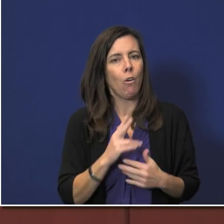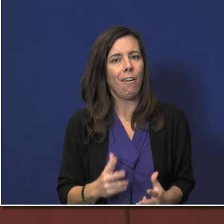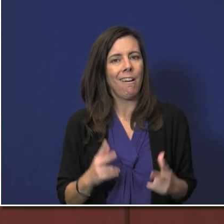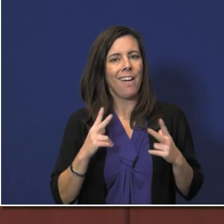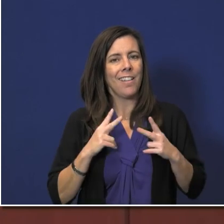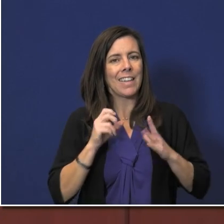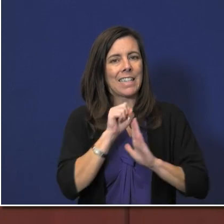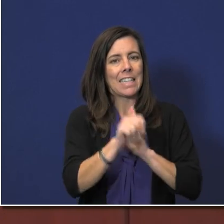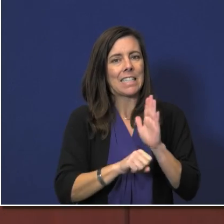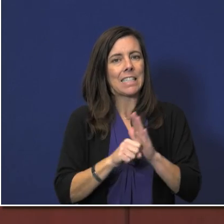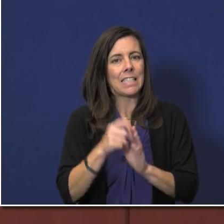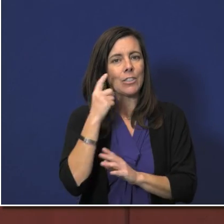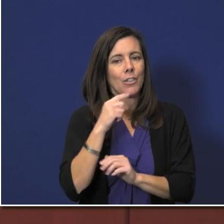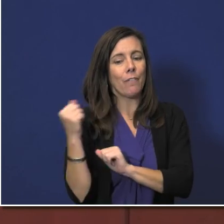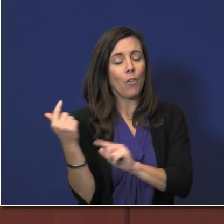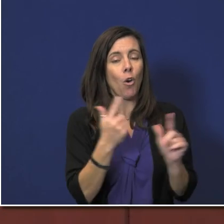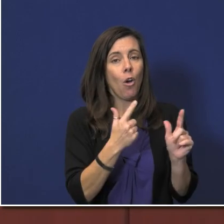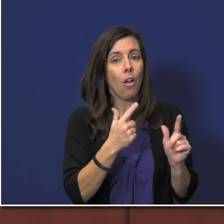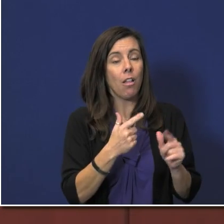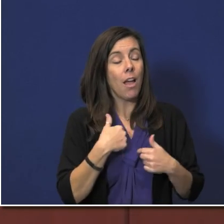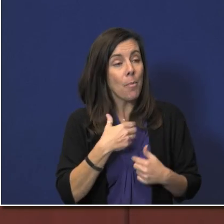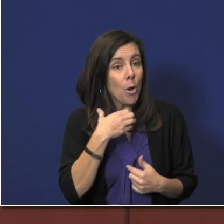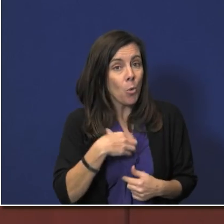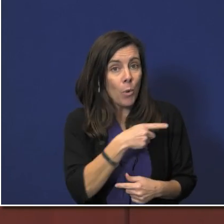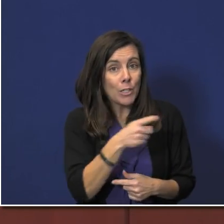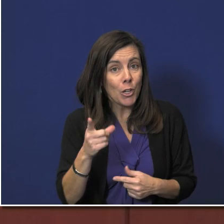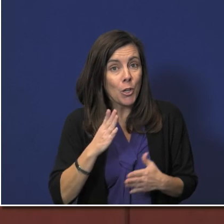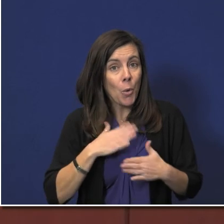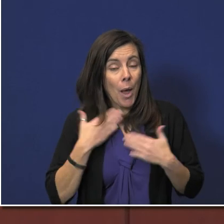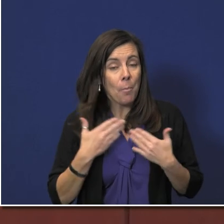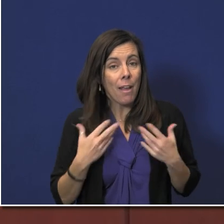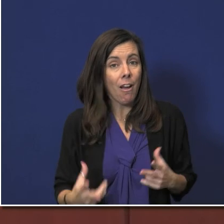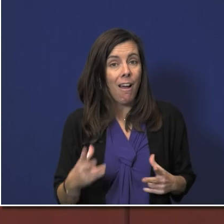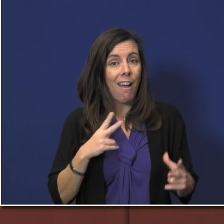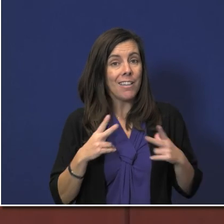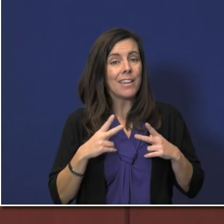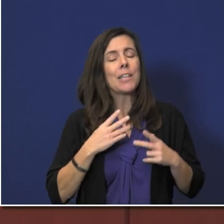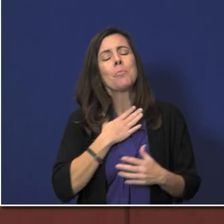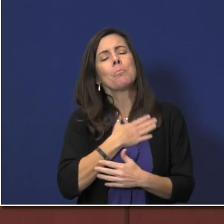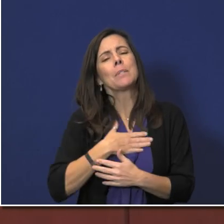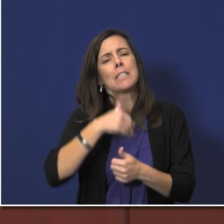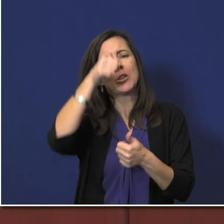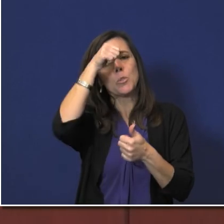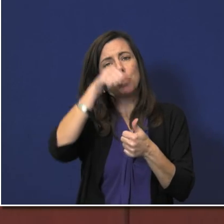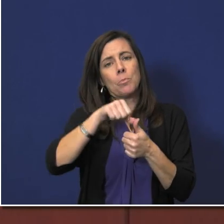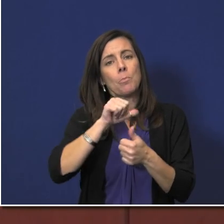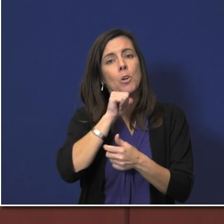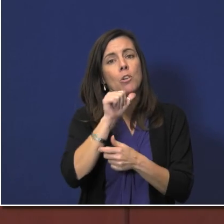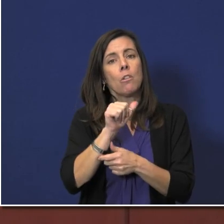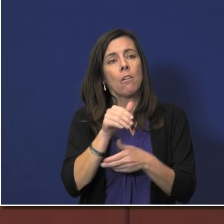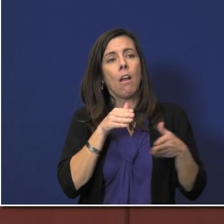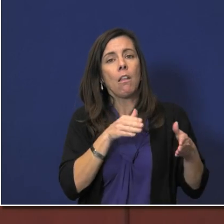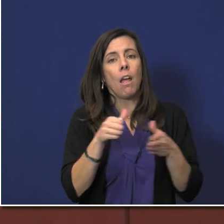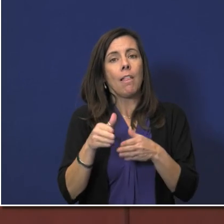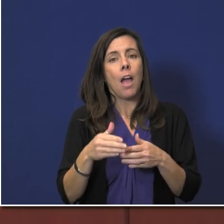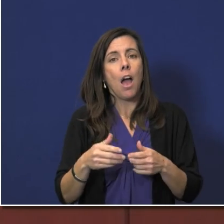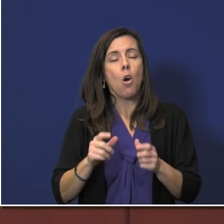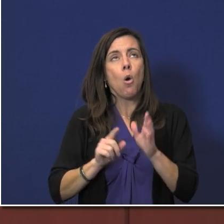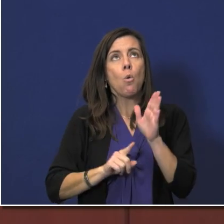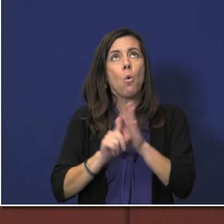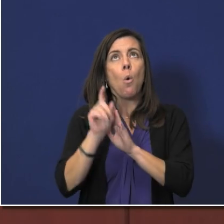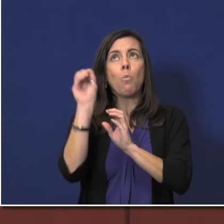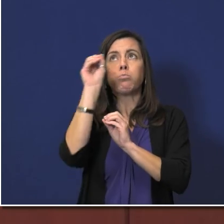for all. And while I'm wishing you that joyous holiday, please remember that you're not allowed to discharge fireworks